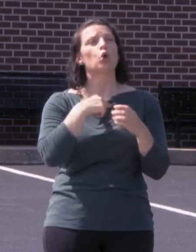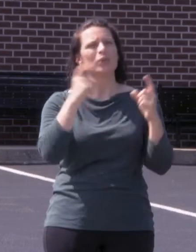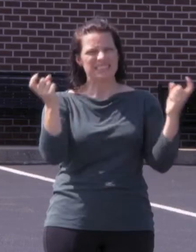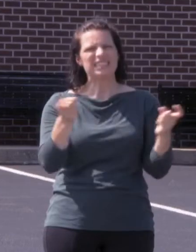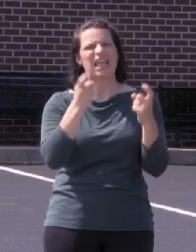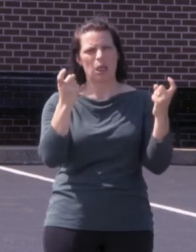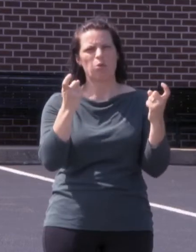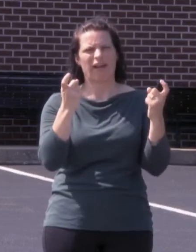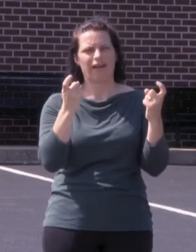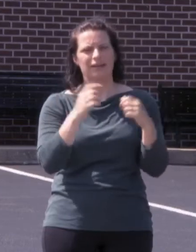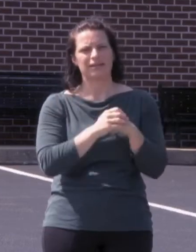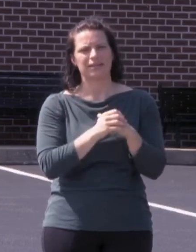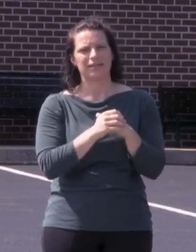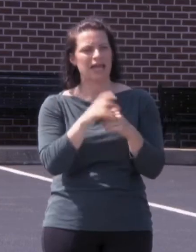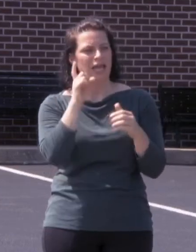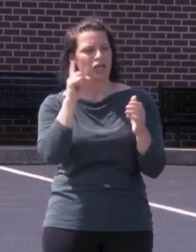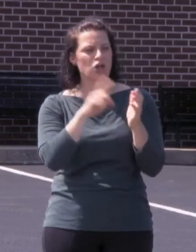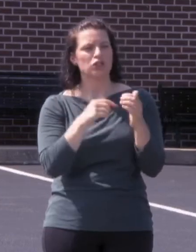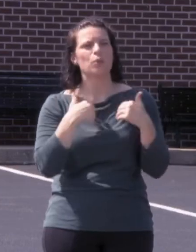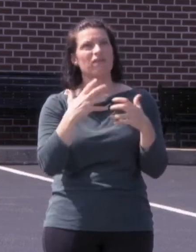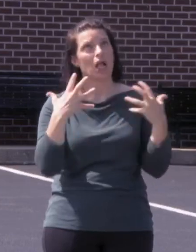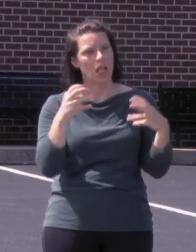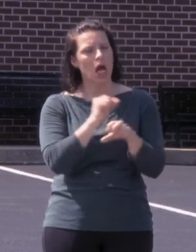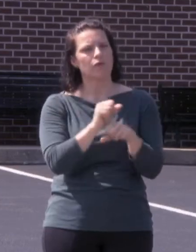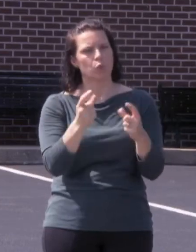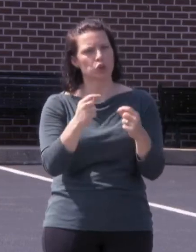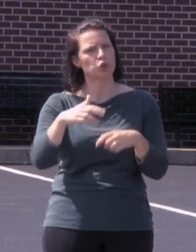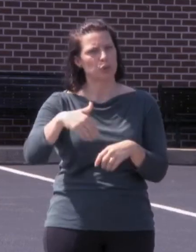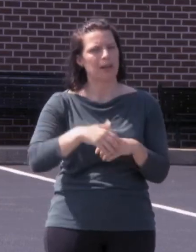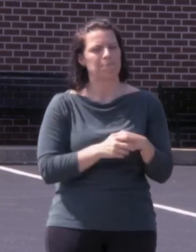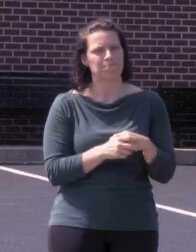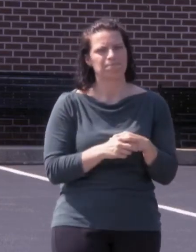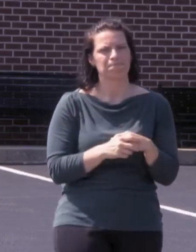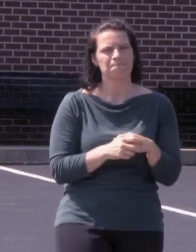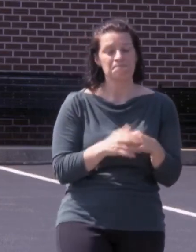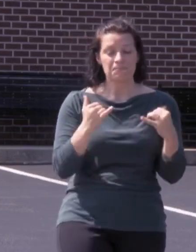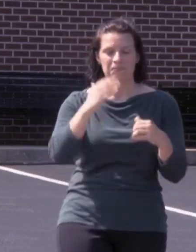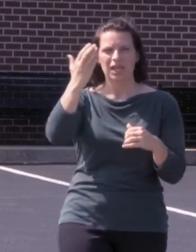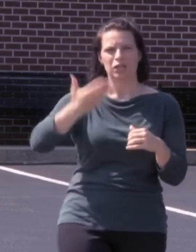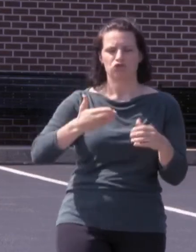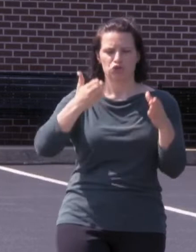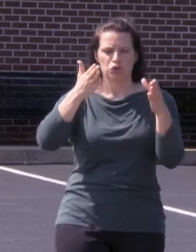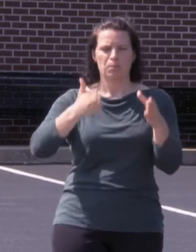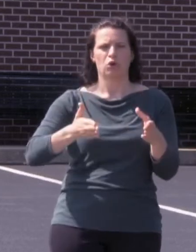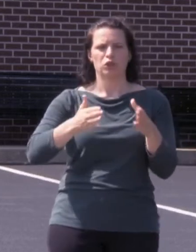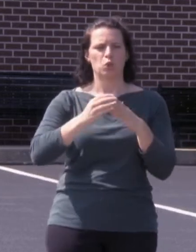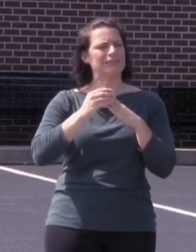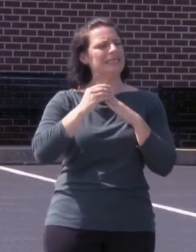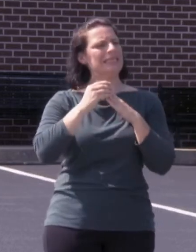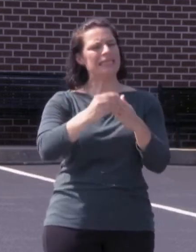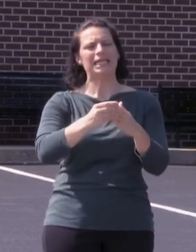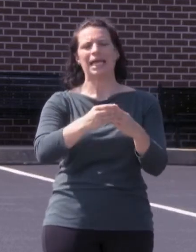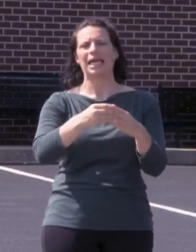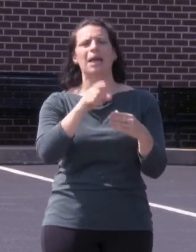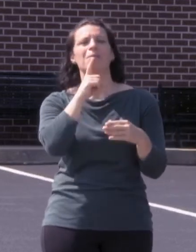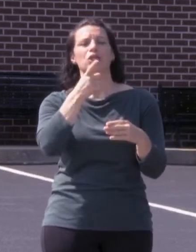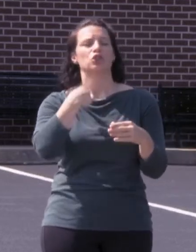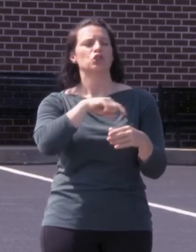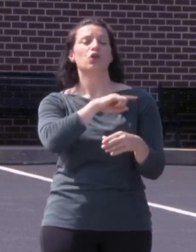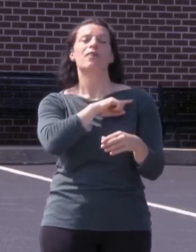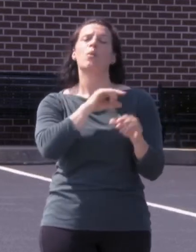celebrate it in some way, acknowledging that we have a lot of work to do. I'll now introduce a person who is leading the way and making sure that